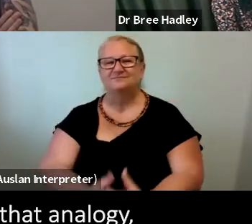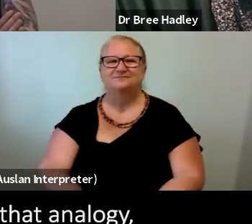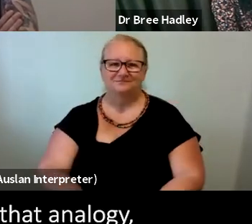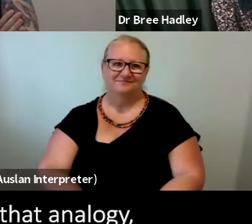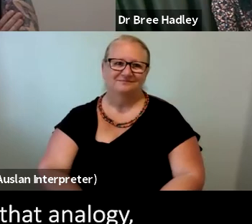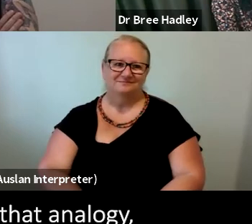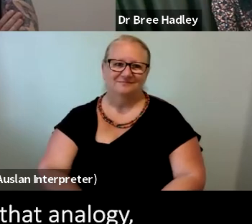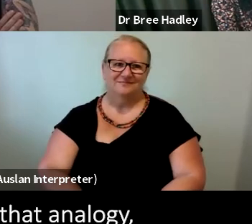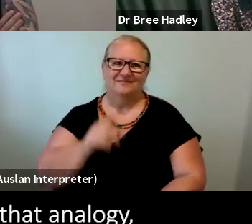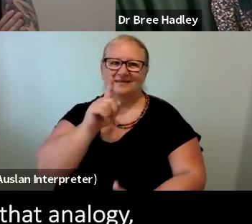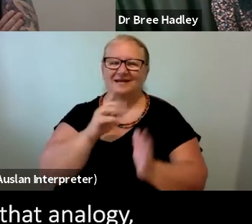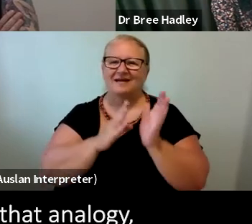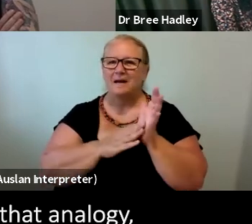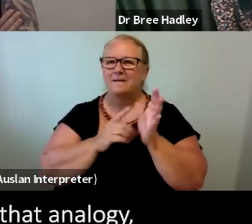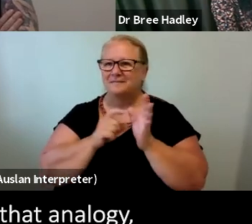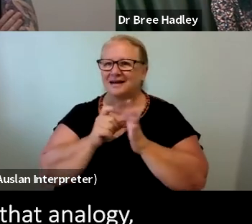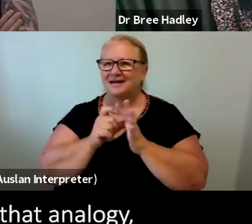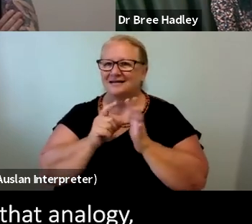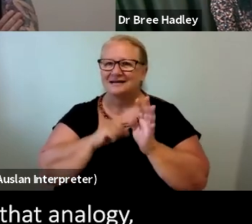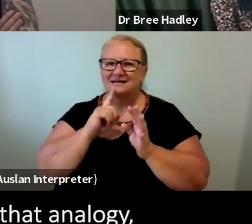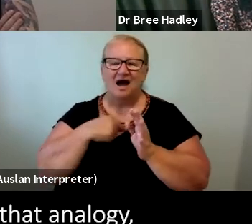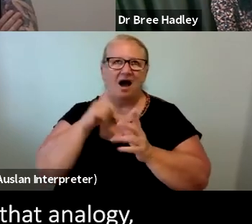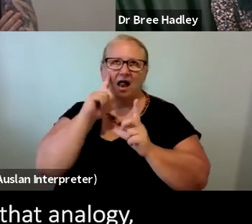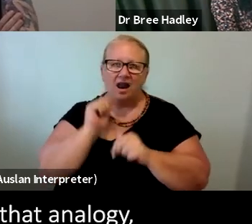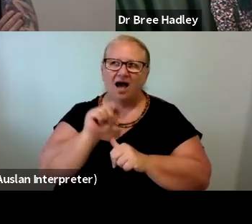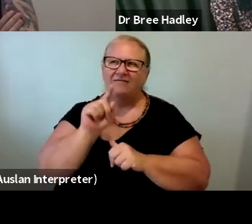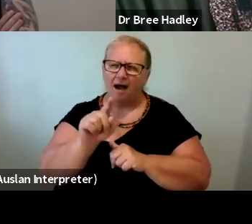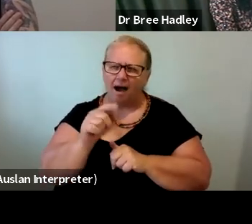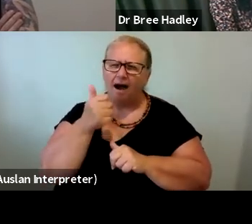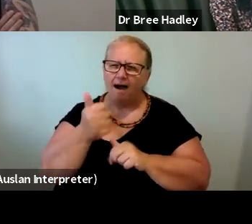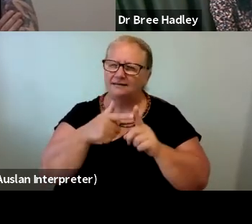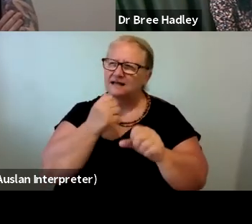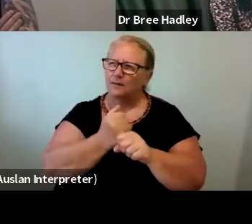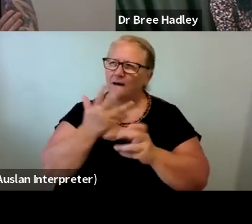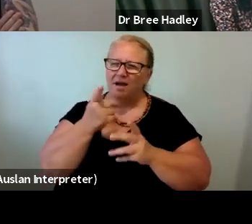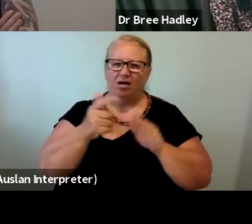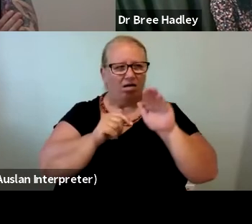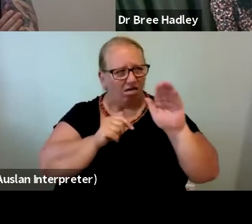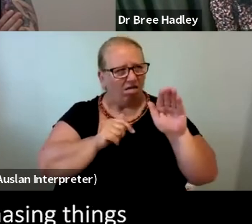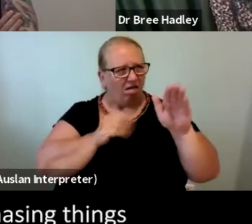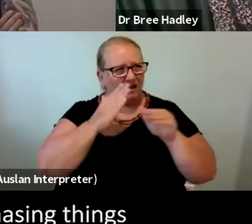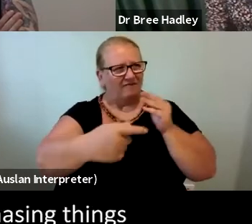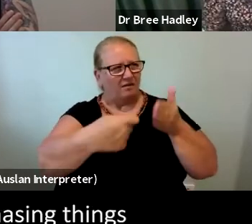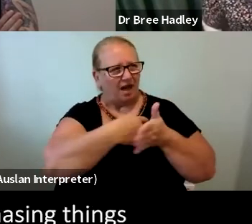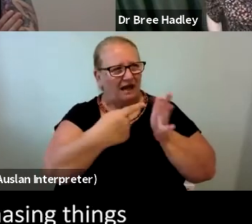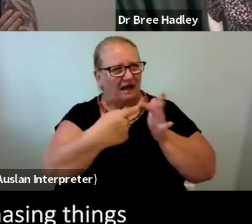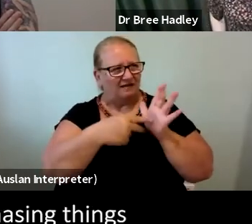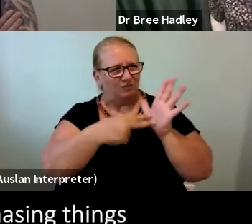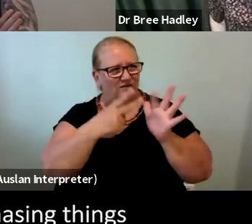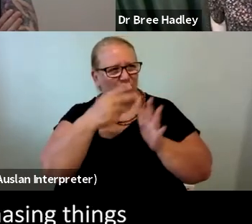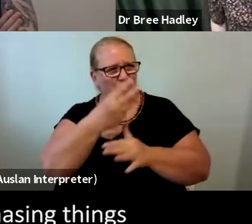I love that analogy, Dan, chasing an unpaid invoice. And that really resonates with me. Also, I don't